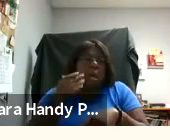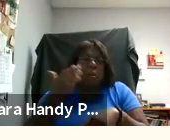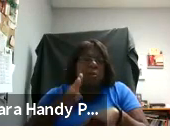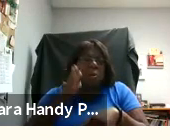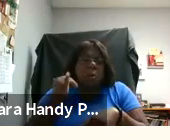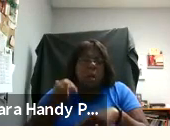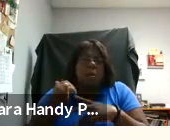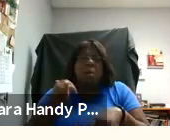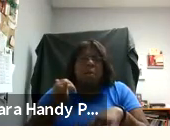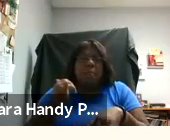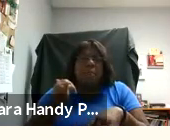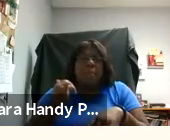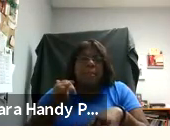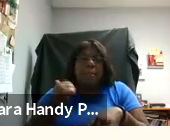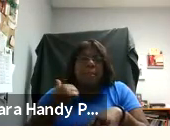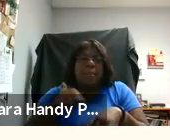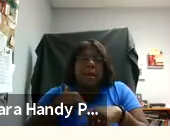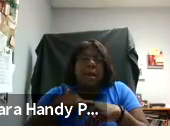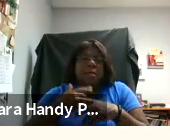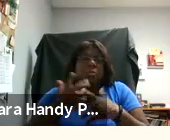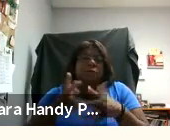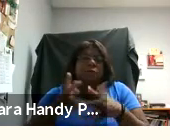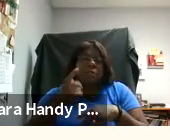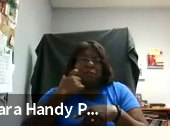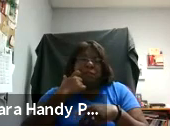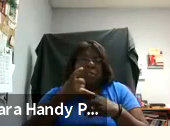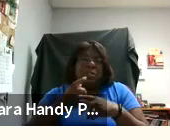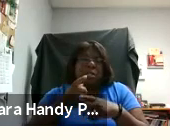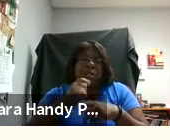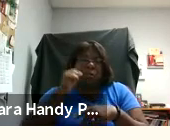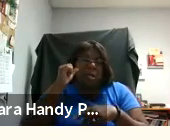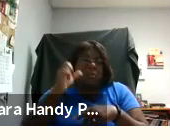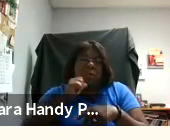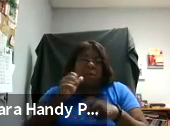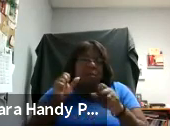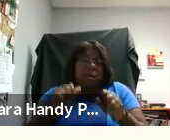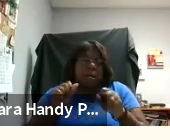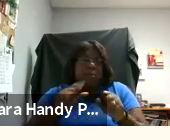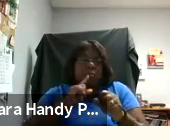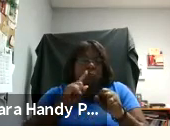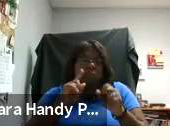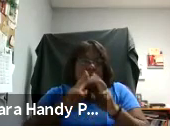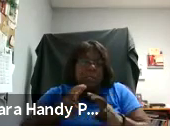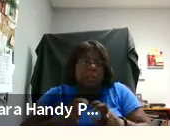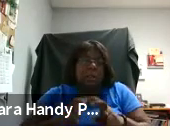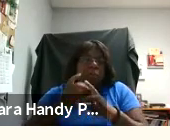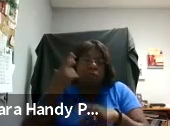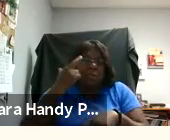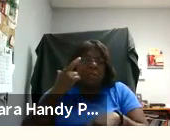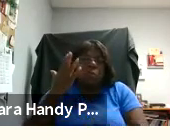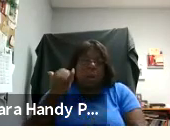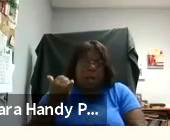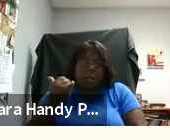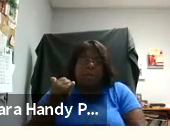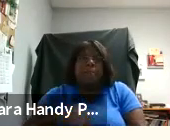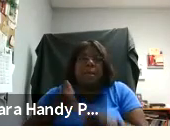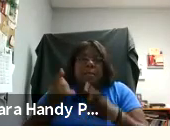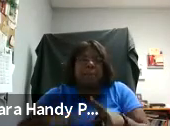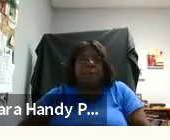I just finished these yesterday, so I haven't been able to look at the reasons why that's occurred.